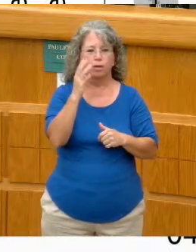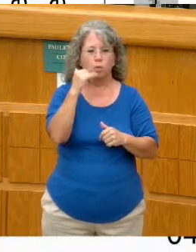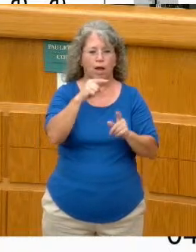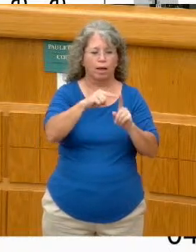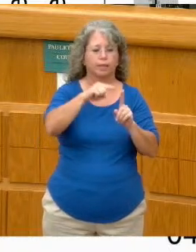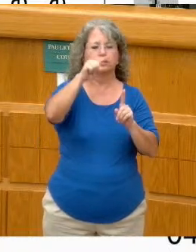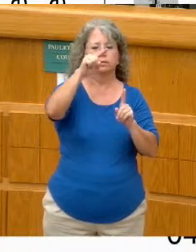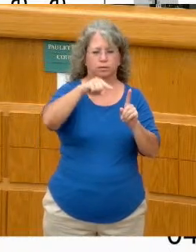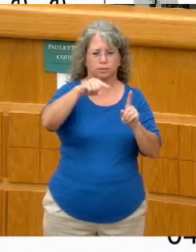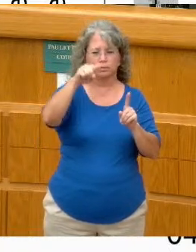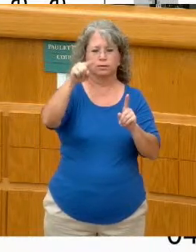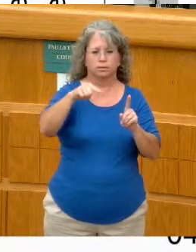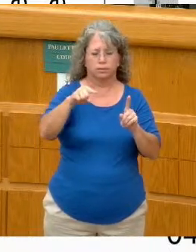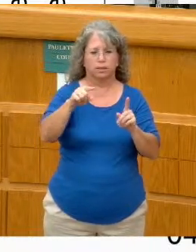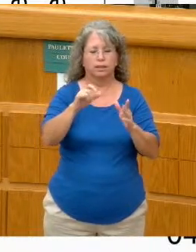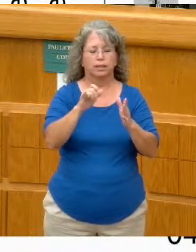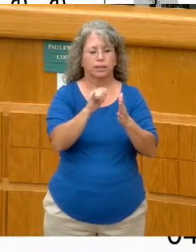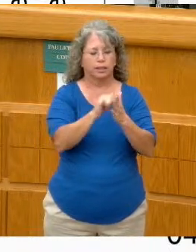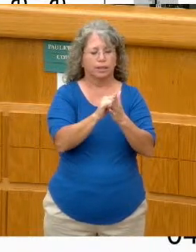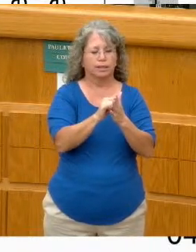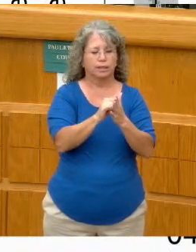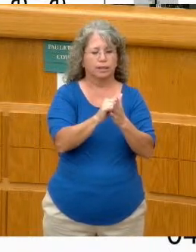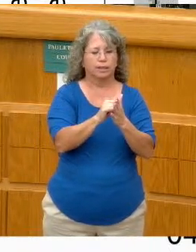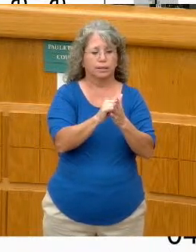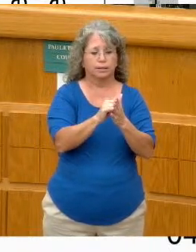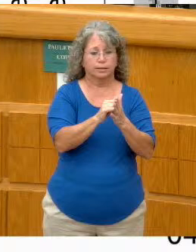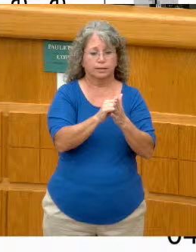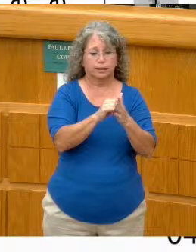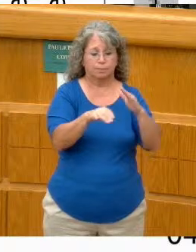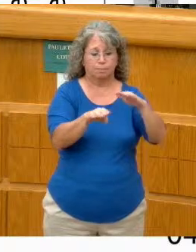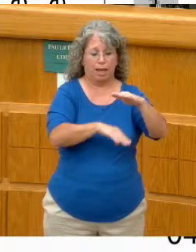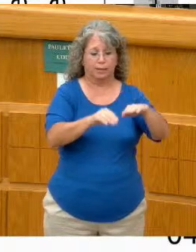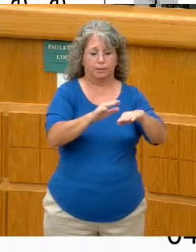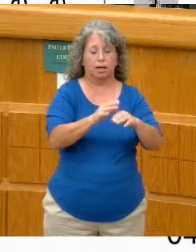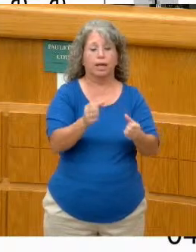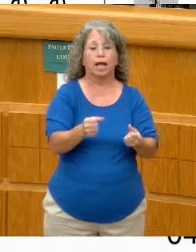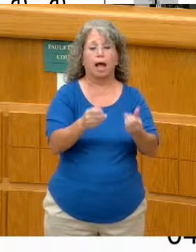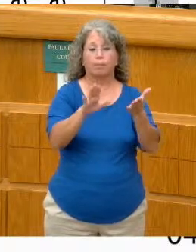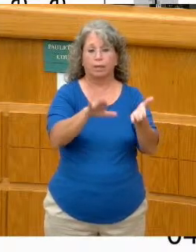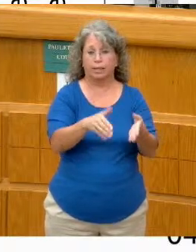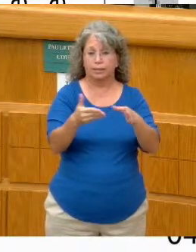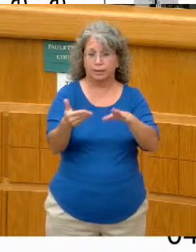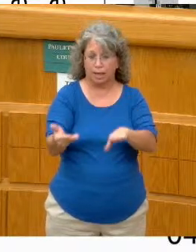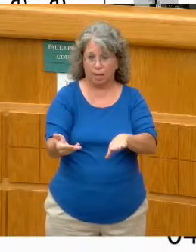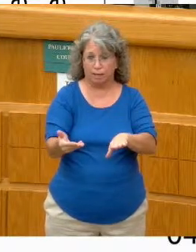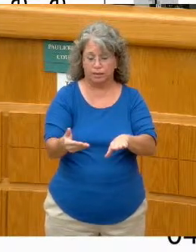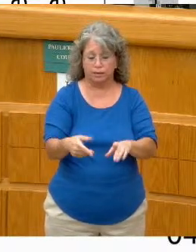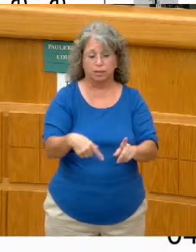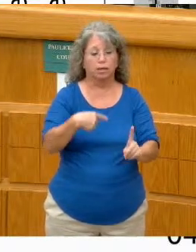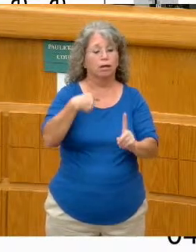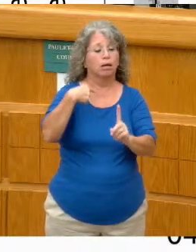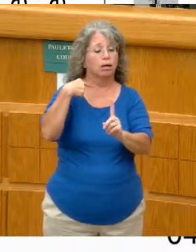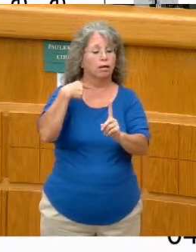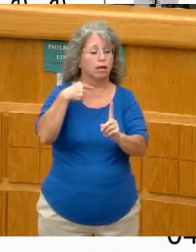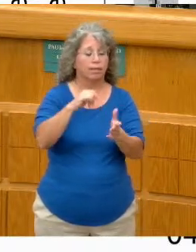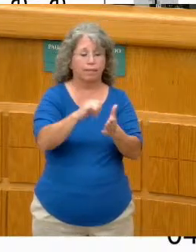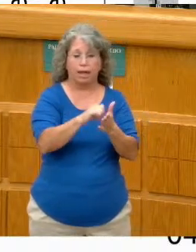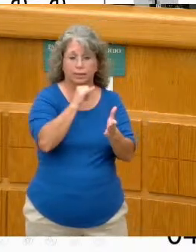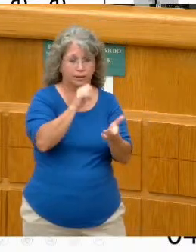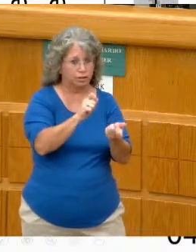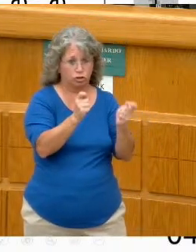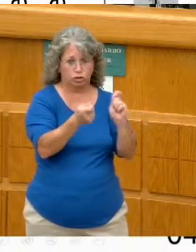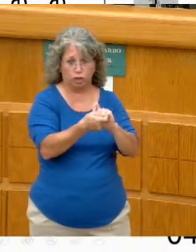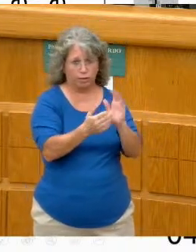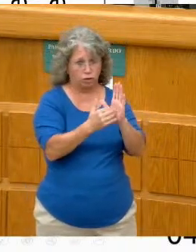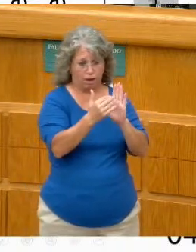fatality data, which doesn't change that severely that often, and cell phone data, which does change that severely